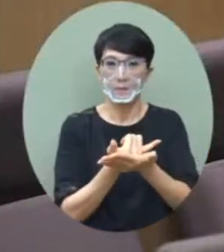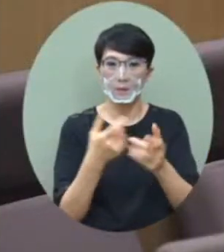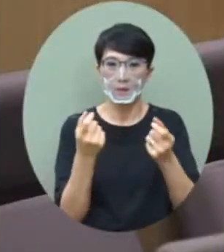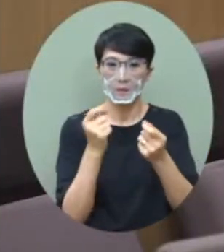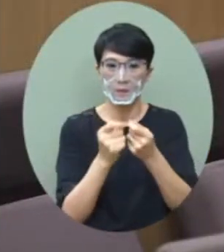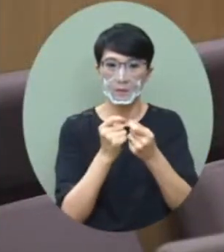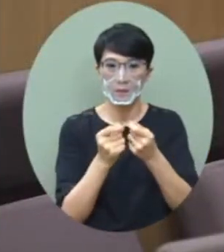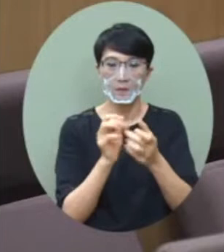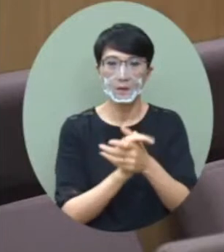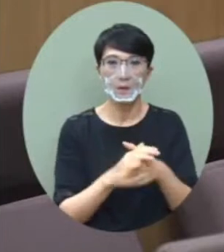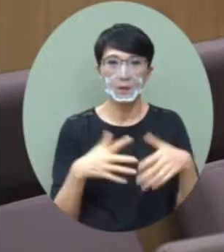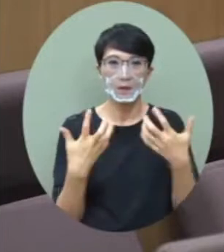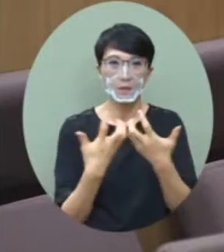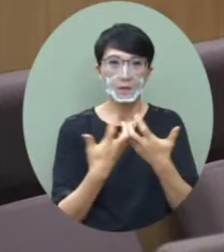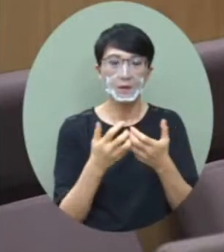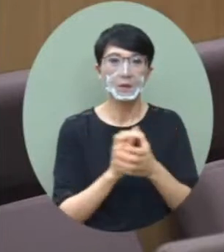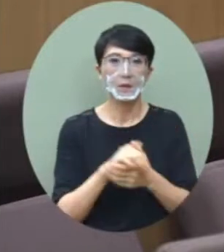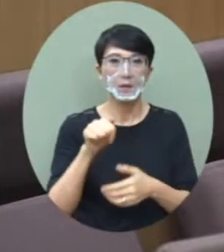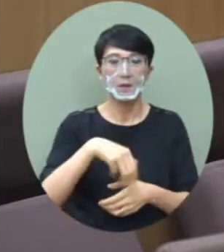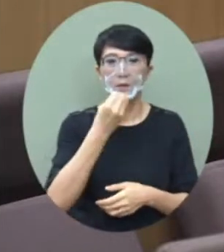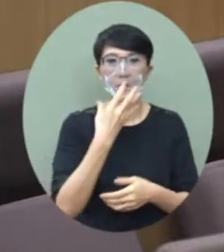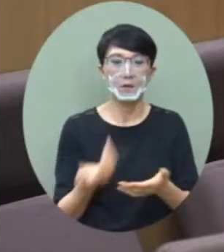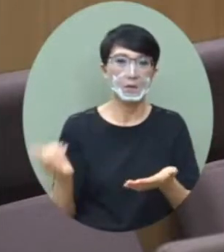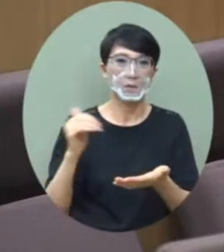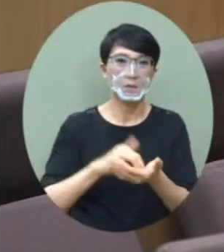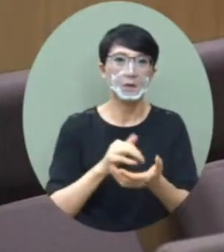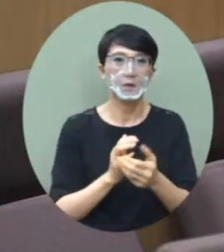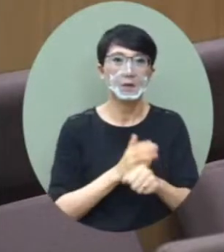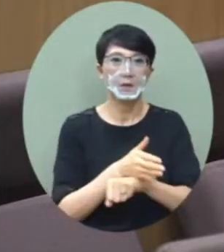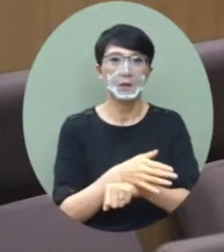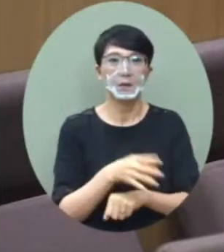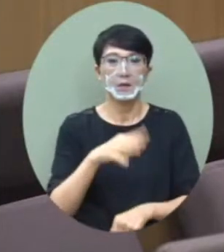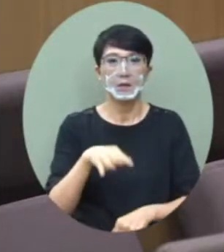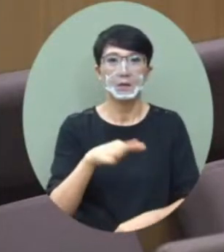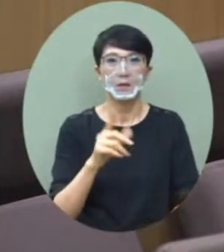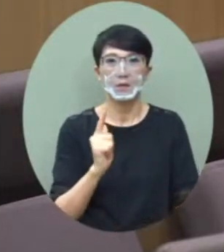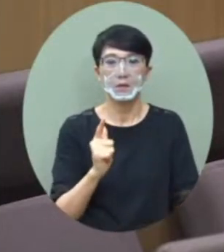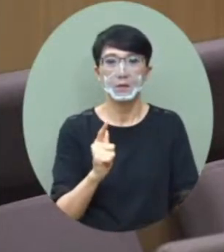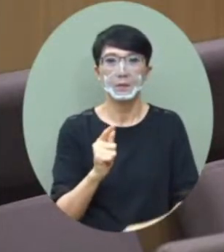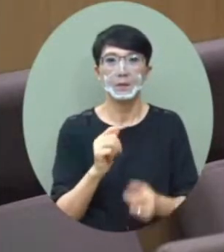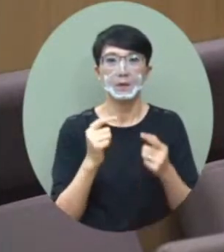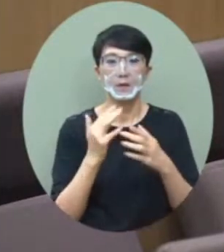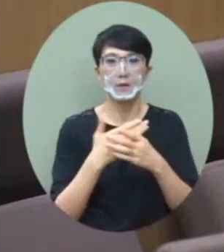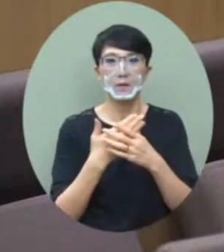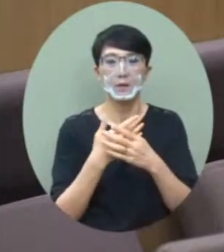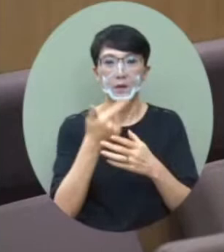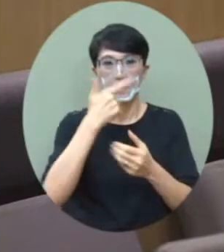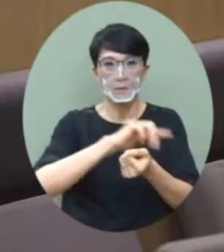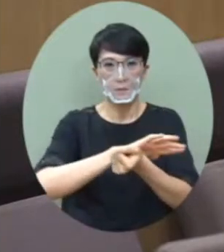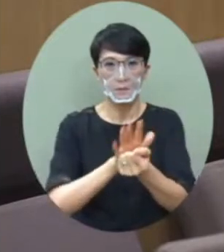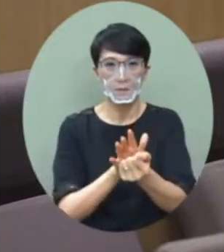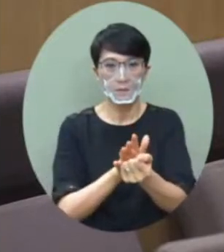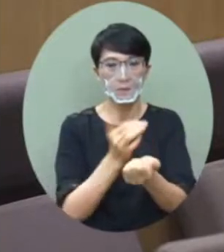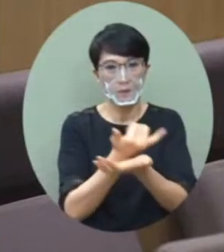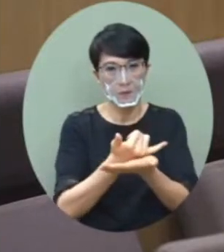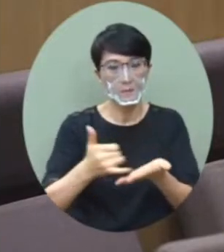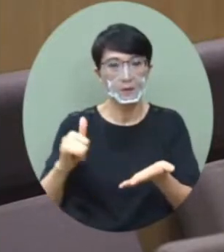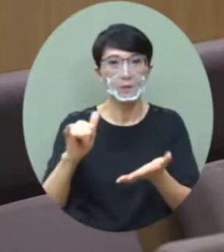The Department of Health just announced the death toll so far. Over